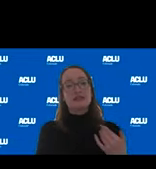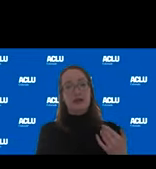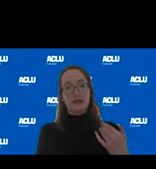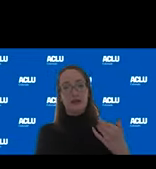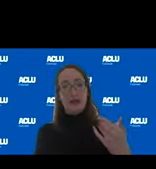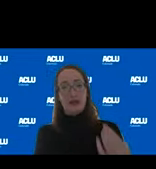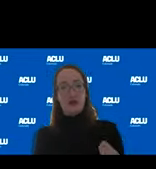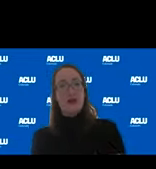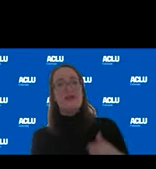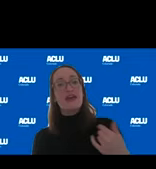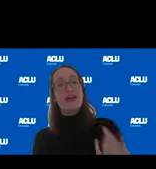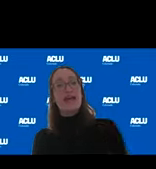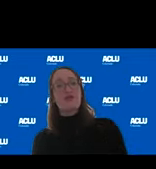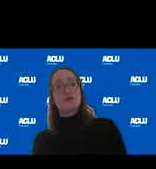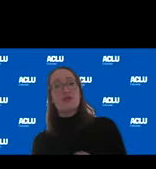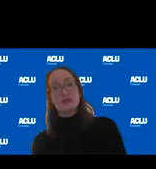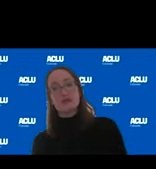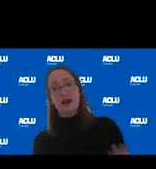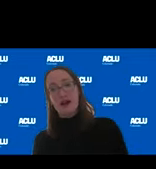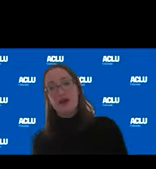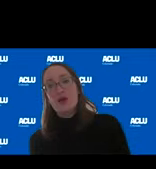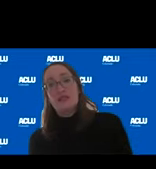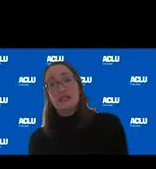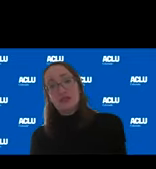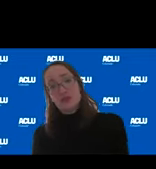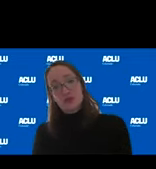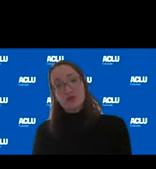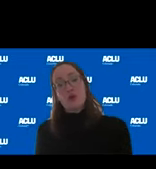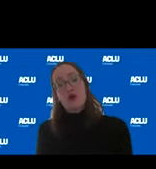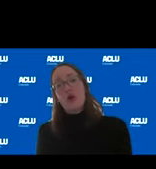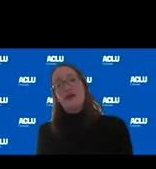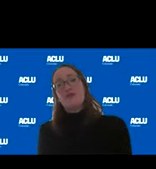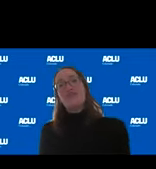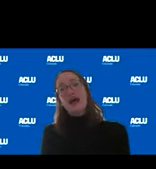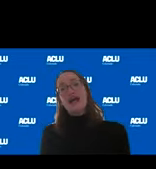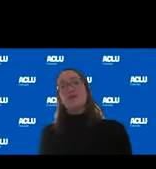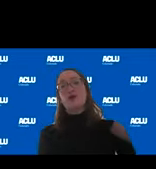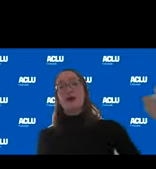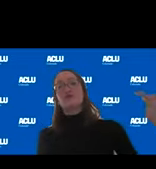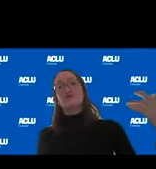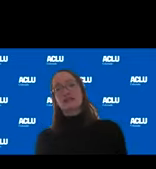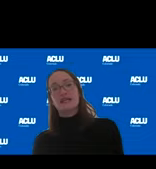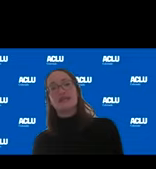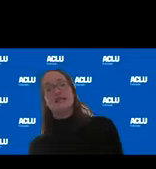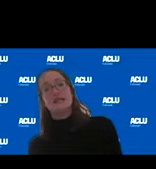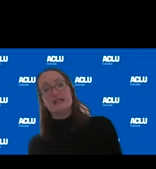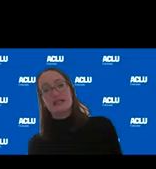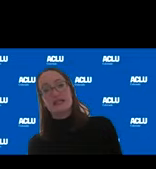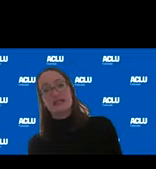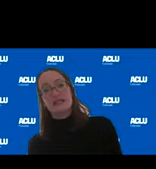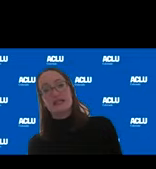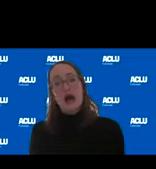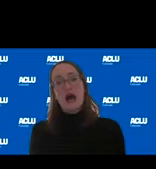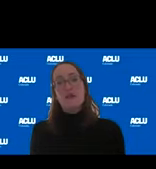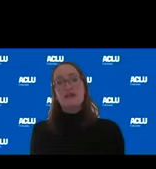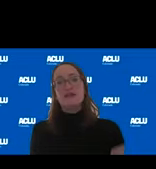absentee ballot in the mail, the onus is on the individual to go and apply a request from the state that they receive this